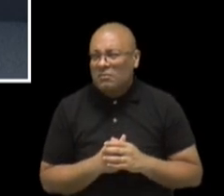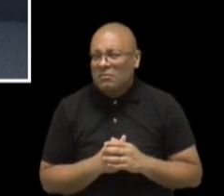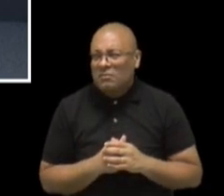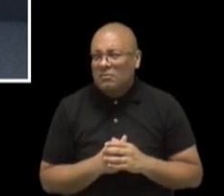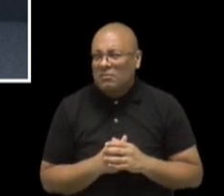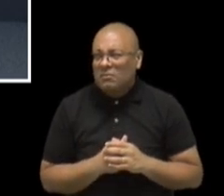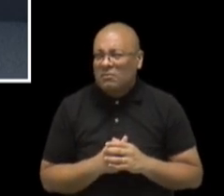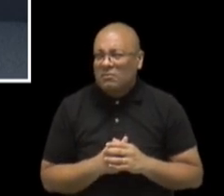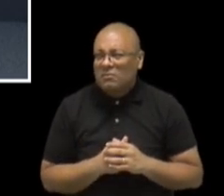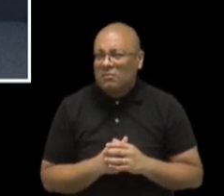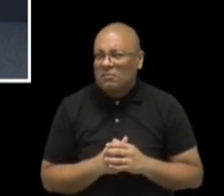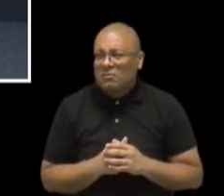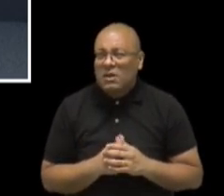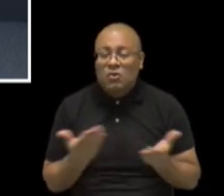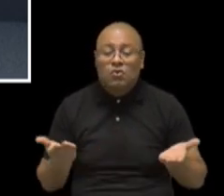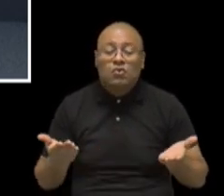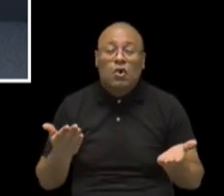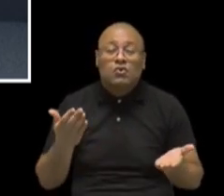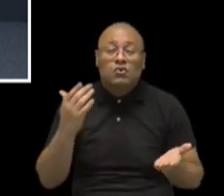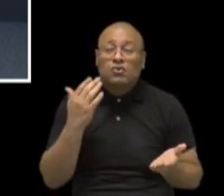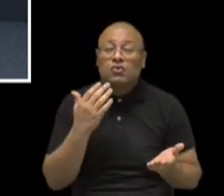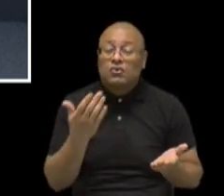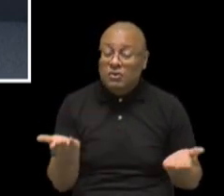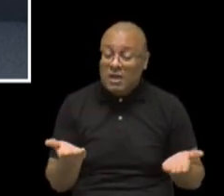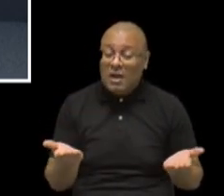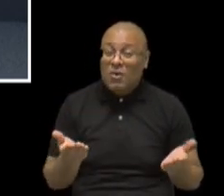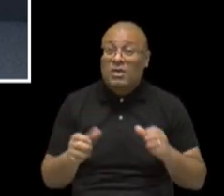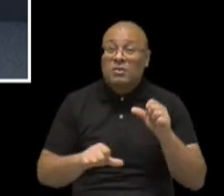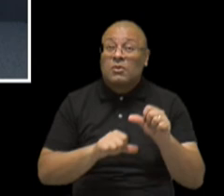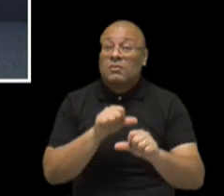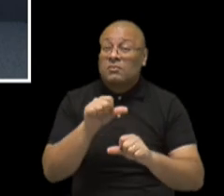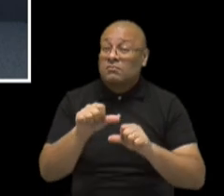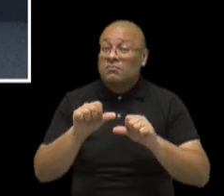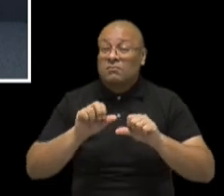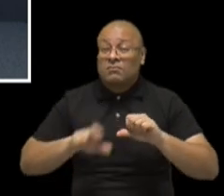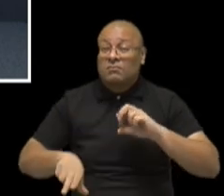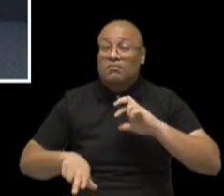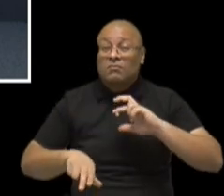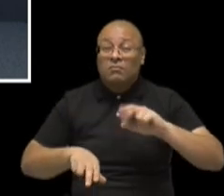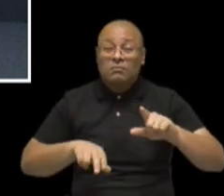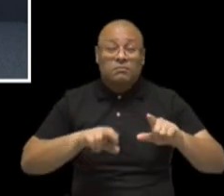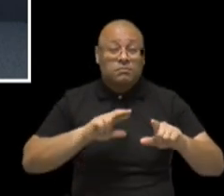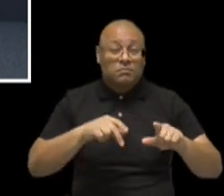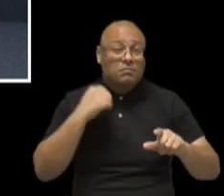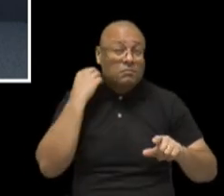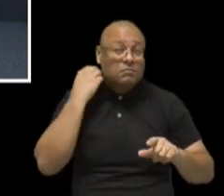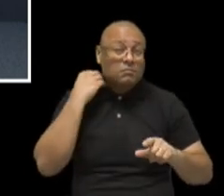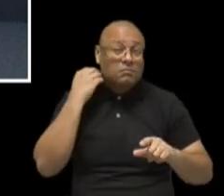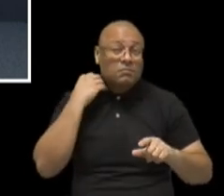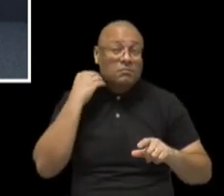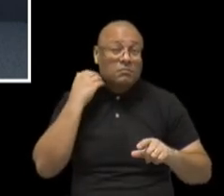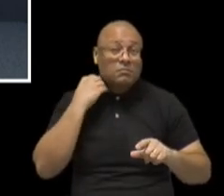I think nowadays trends are so different than they used to be back in the days.